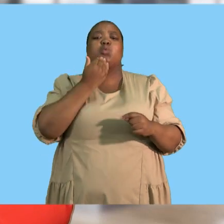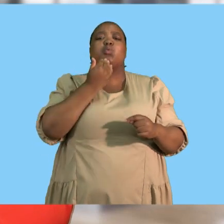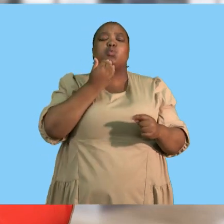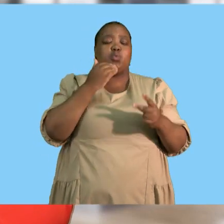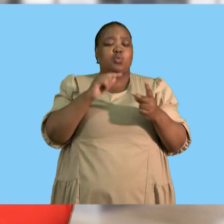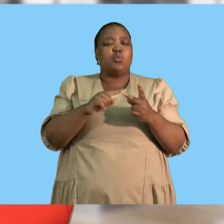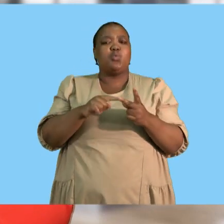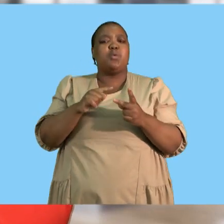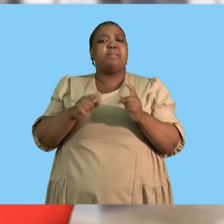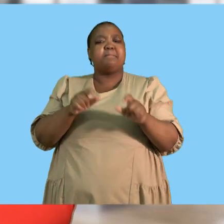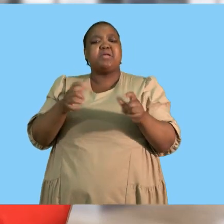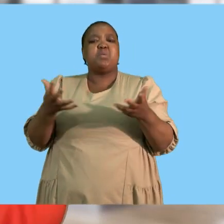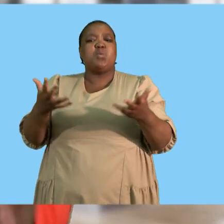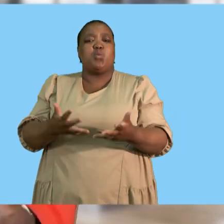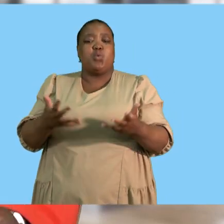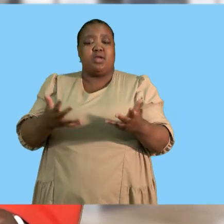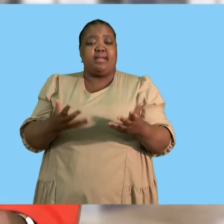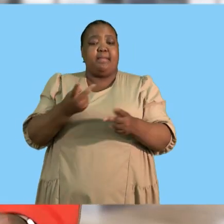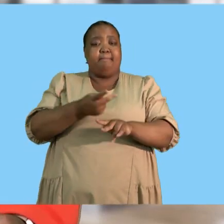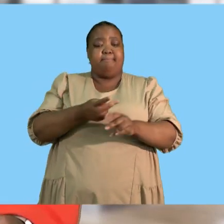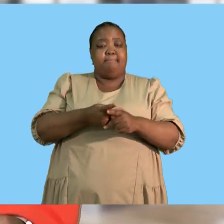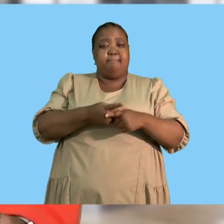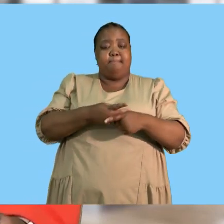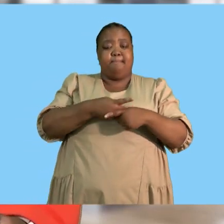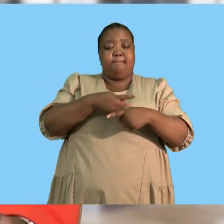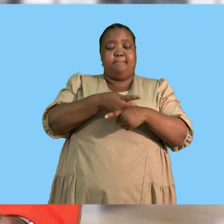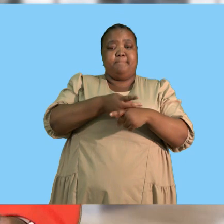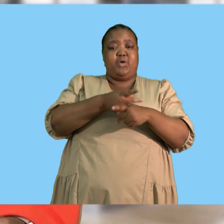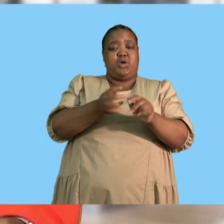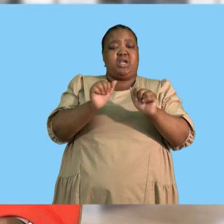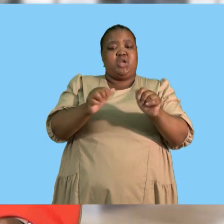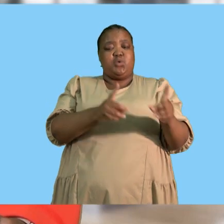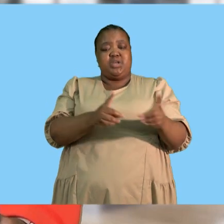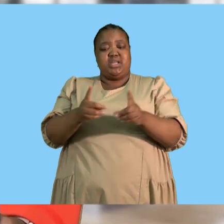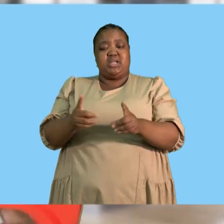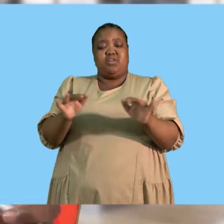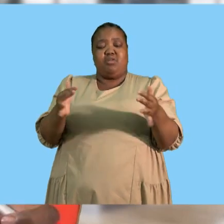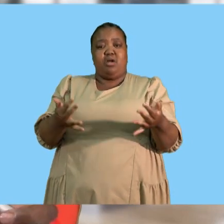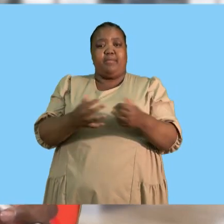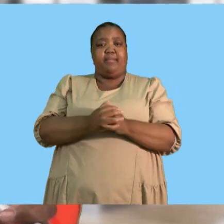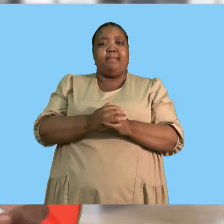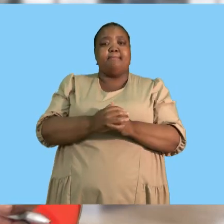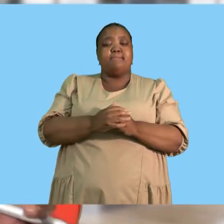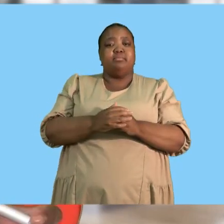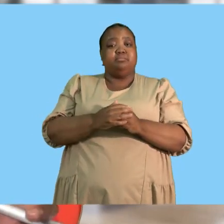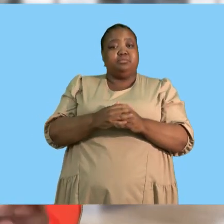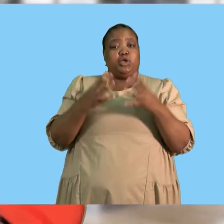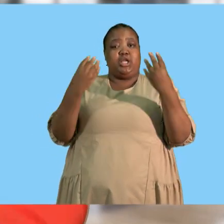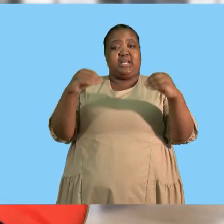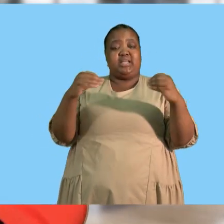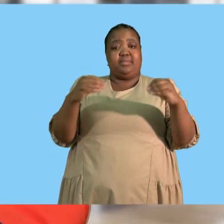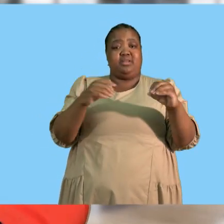that you are selling to, and how are you going to deliver the product. Now, grade 11s, I know